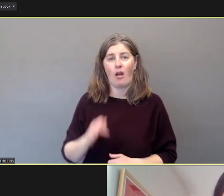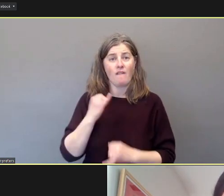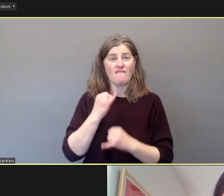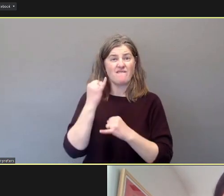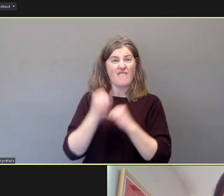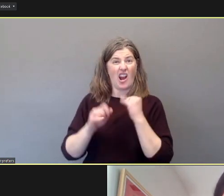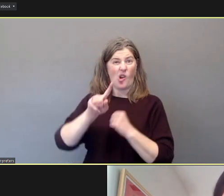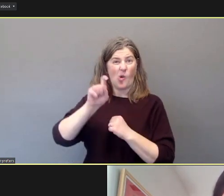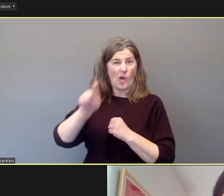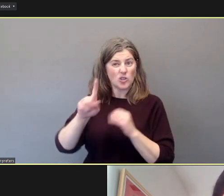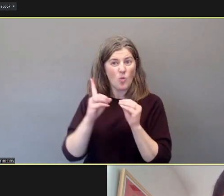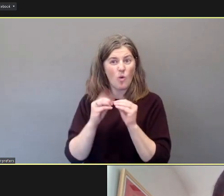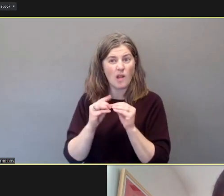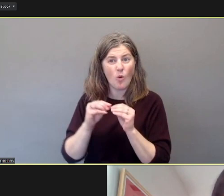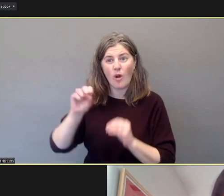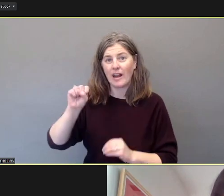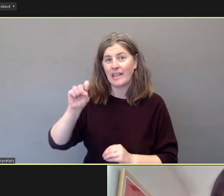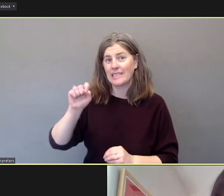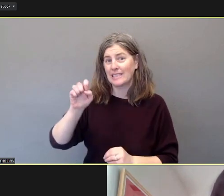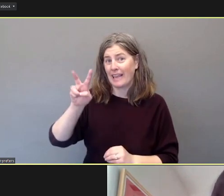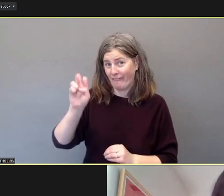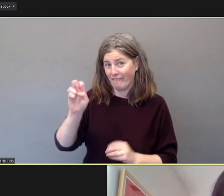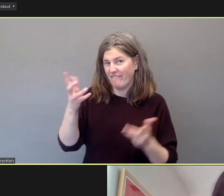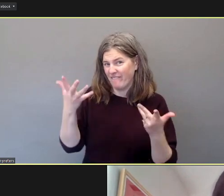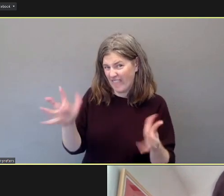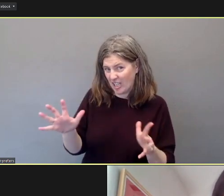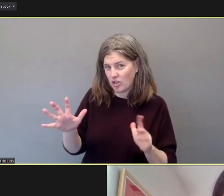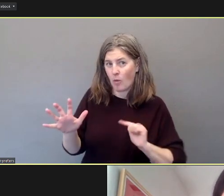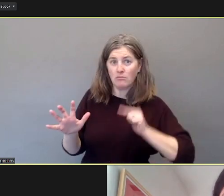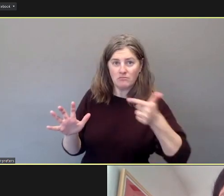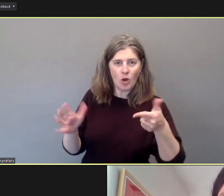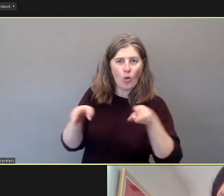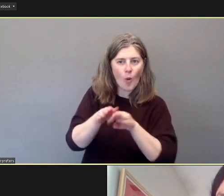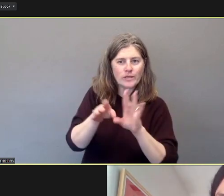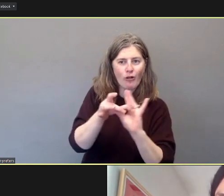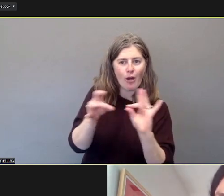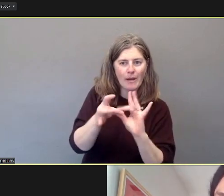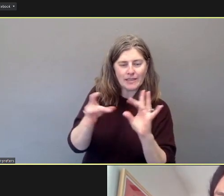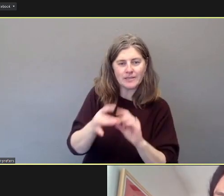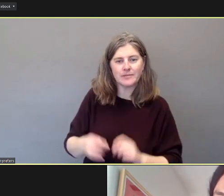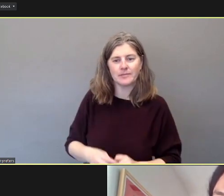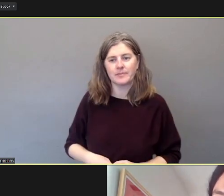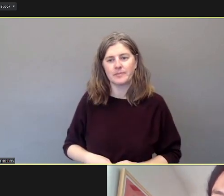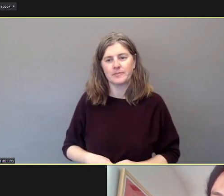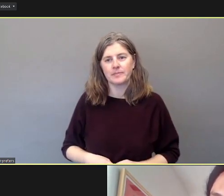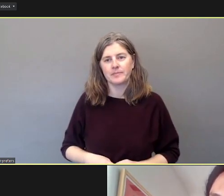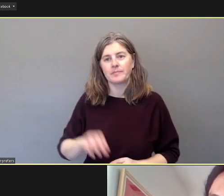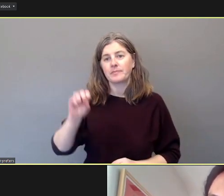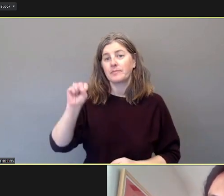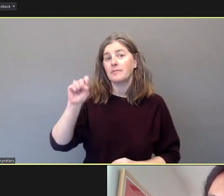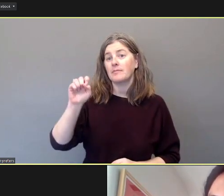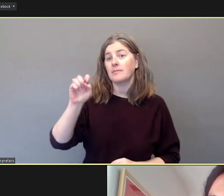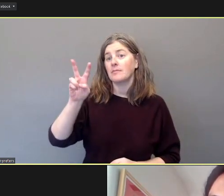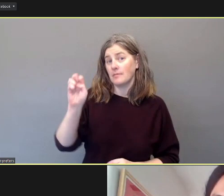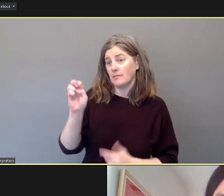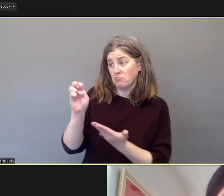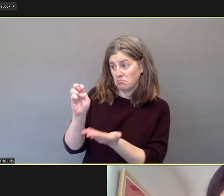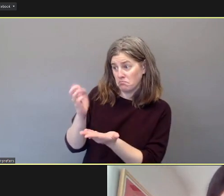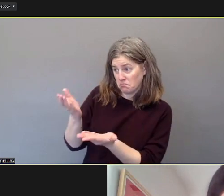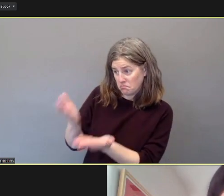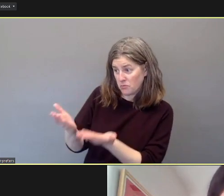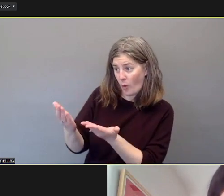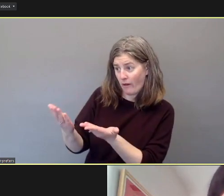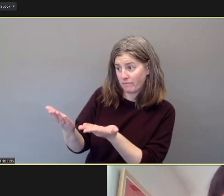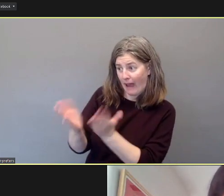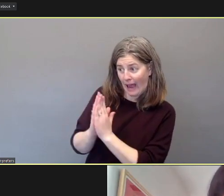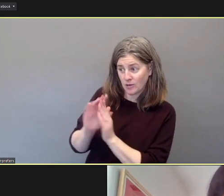question. And so after that, I'll turn over to you to give some closing comments. So Steve, go ahead,